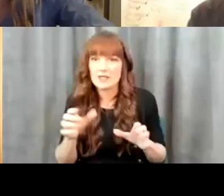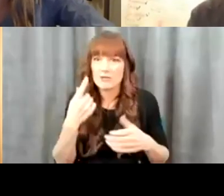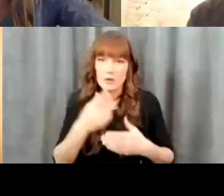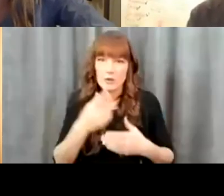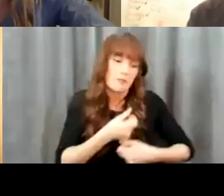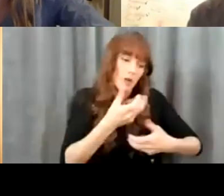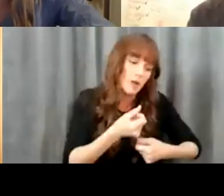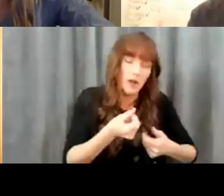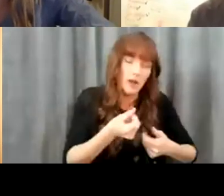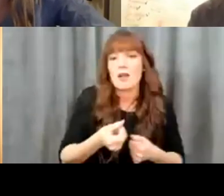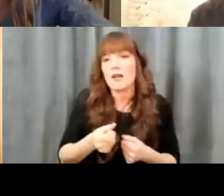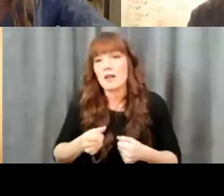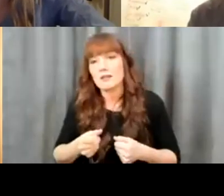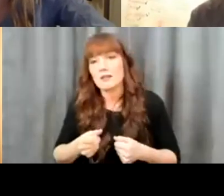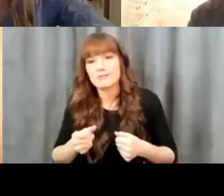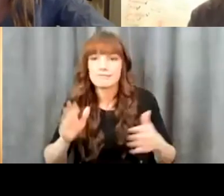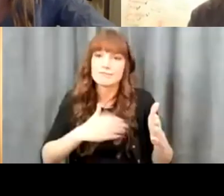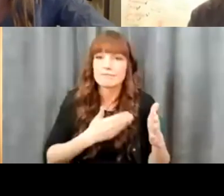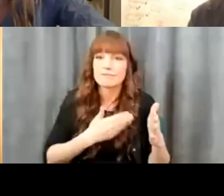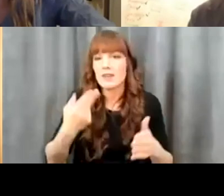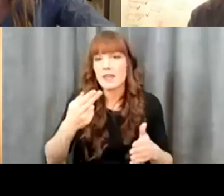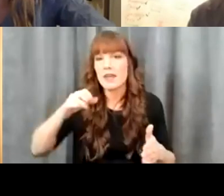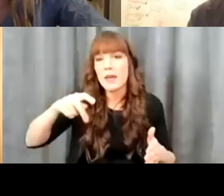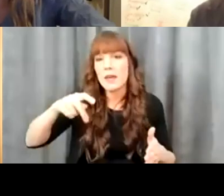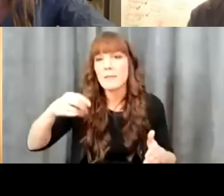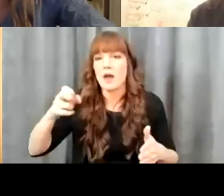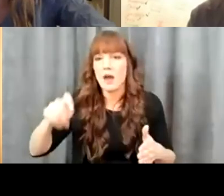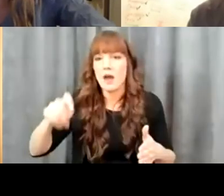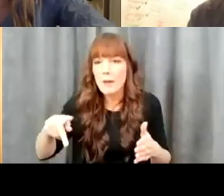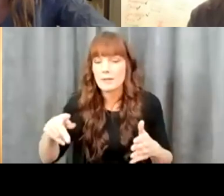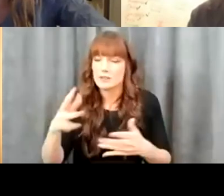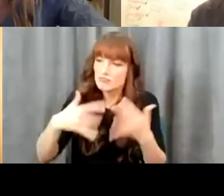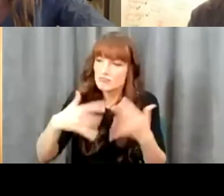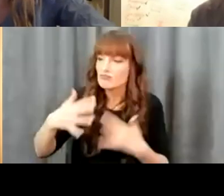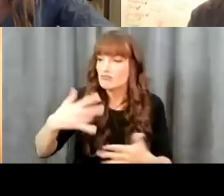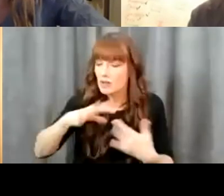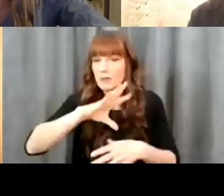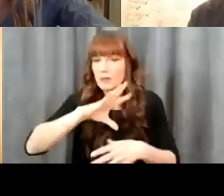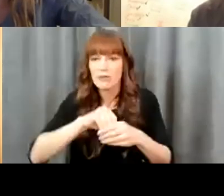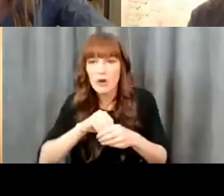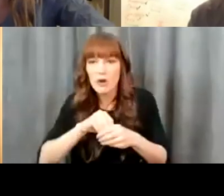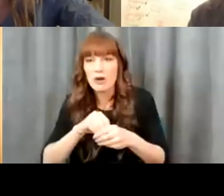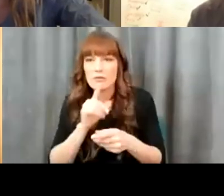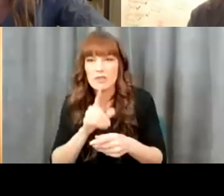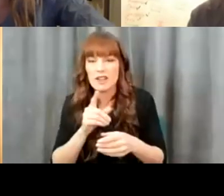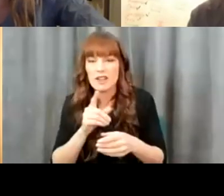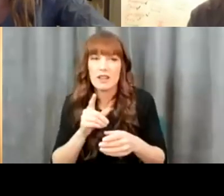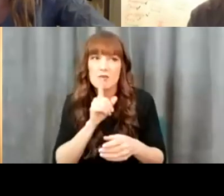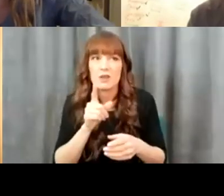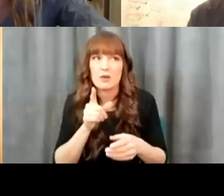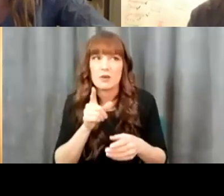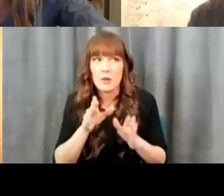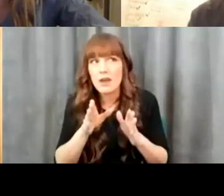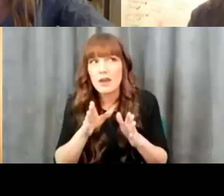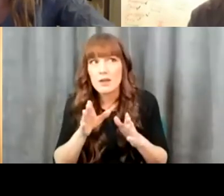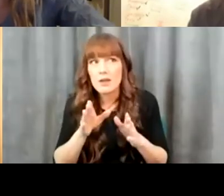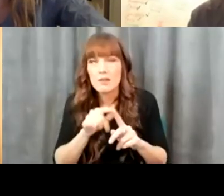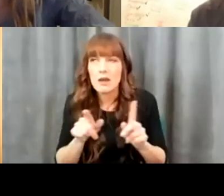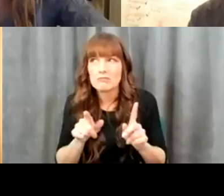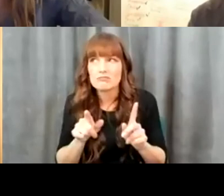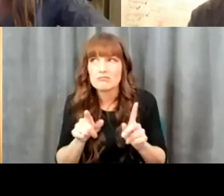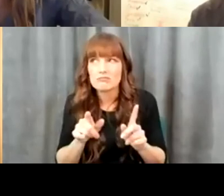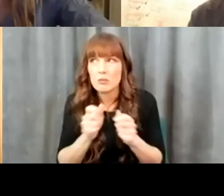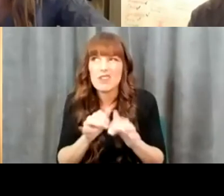poetry and hip hop and capitalism, just by interacting with it and thinking about it and like being involved in it in like a very practical sense. But without